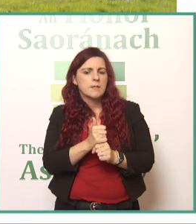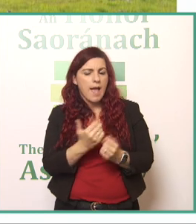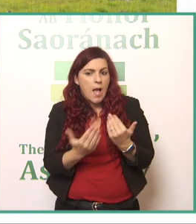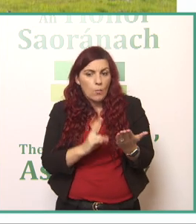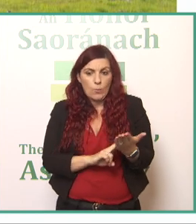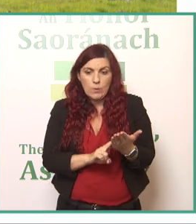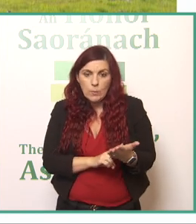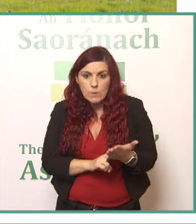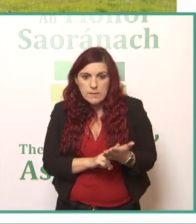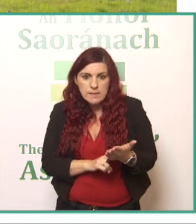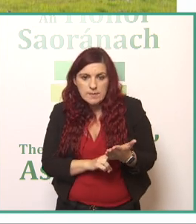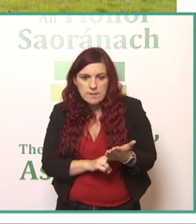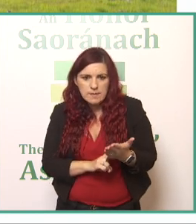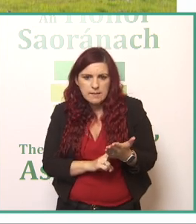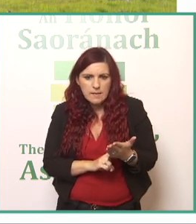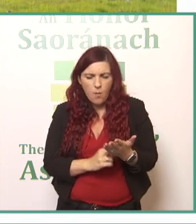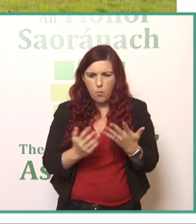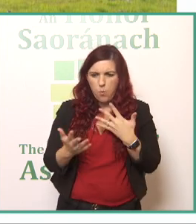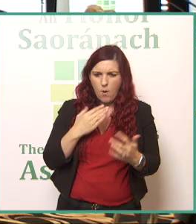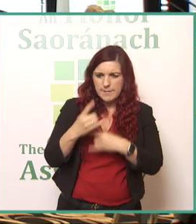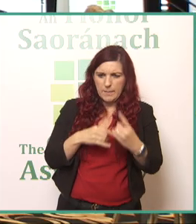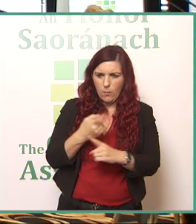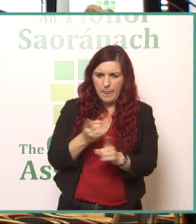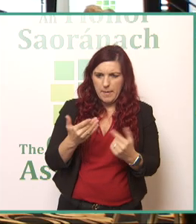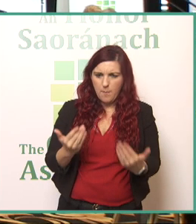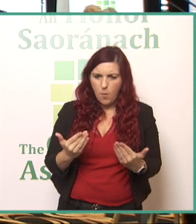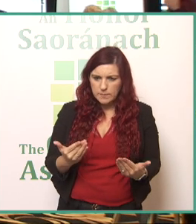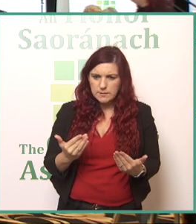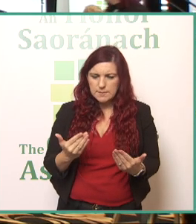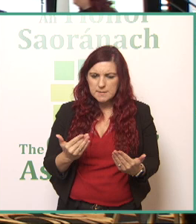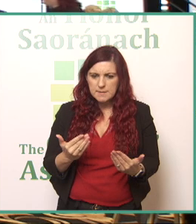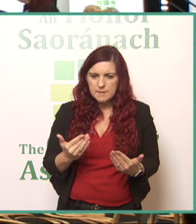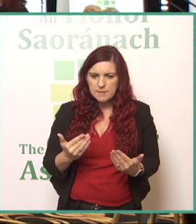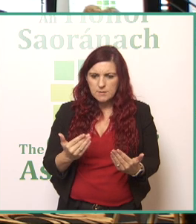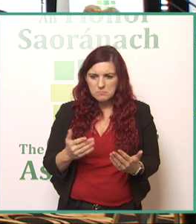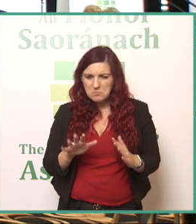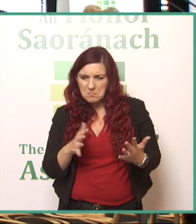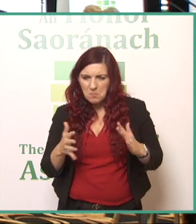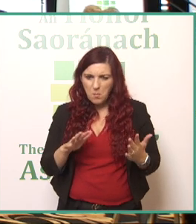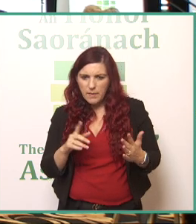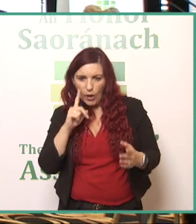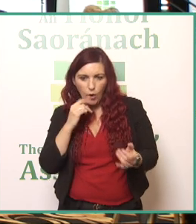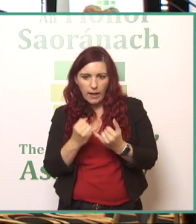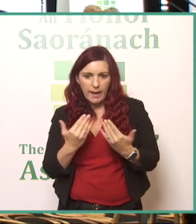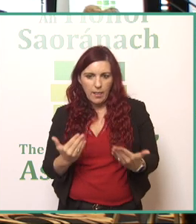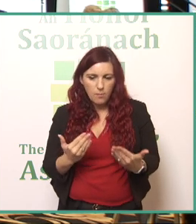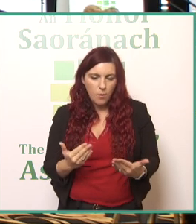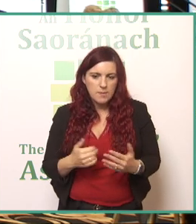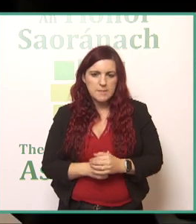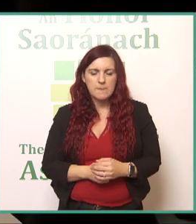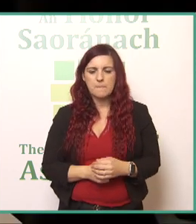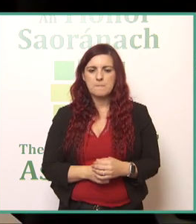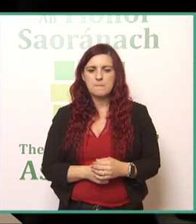peatlands and what state the peatlands are in, which is really important. What's our starting point from